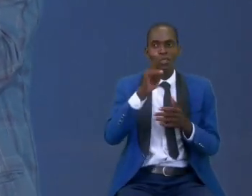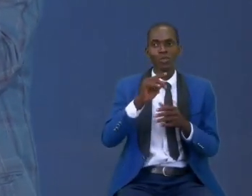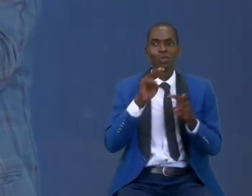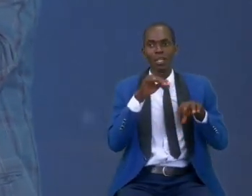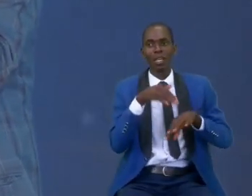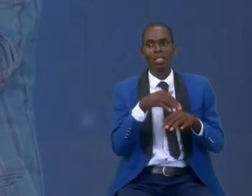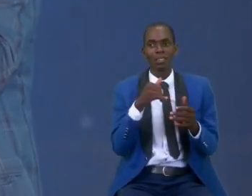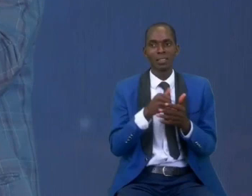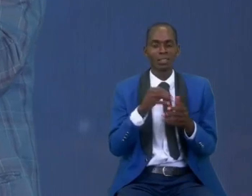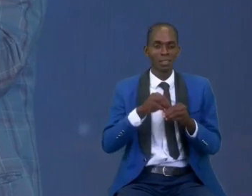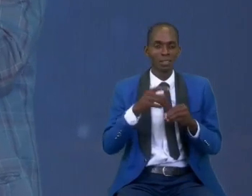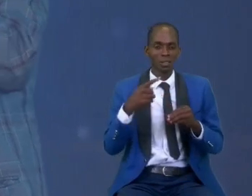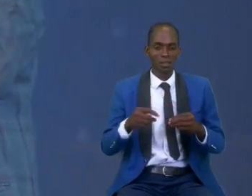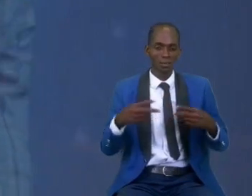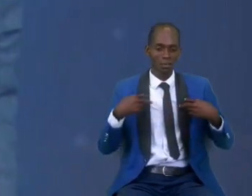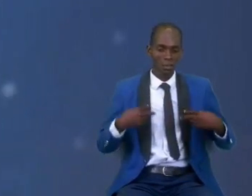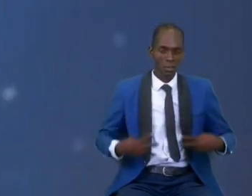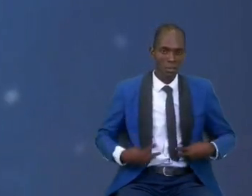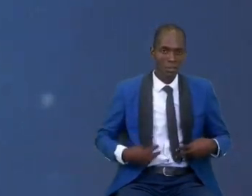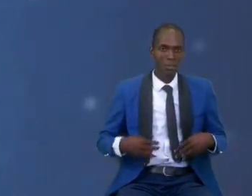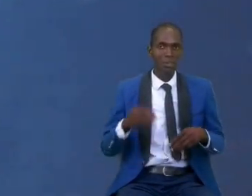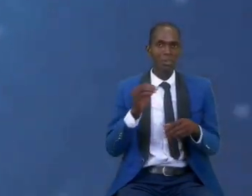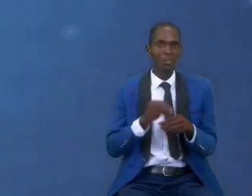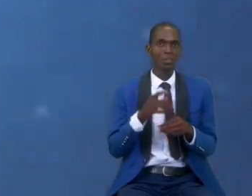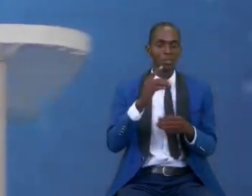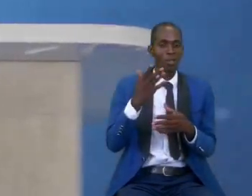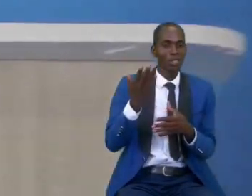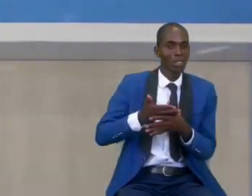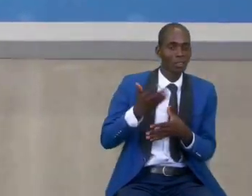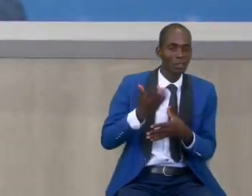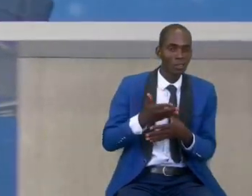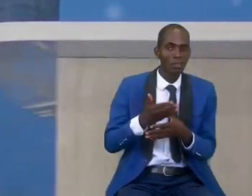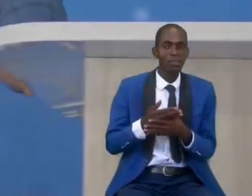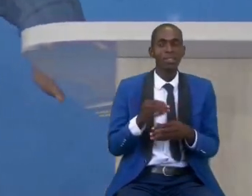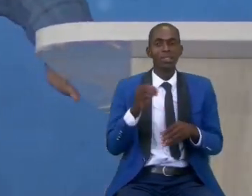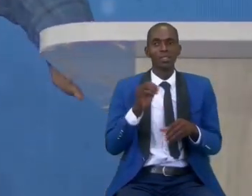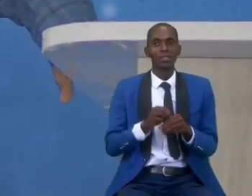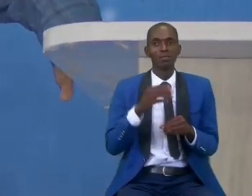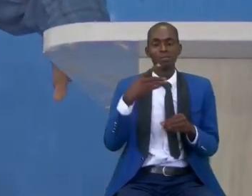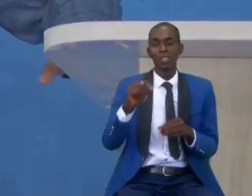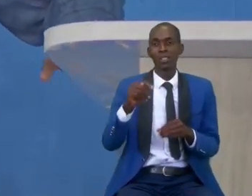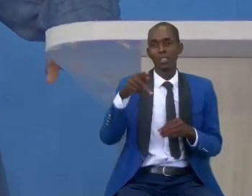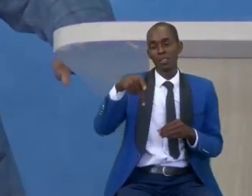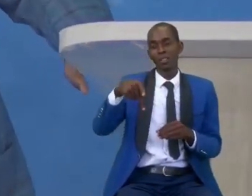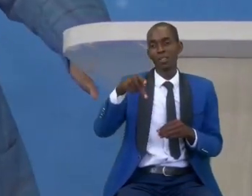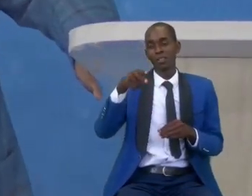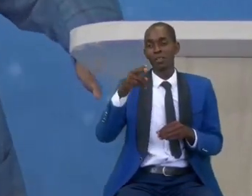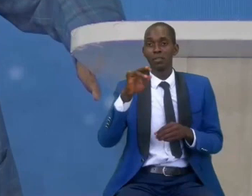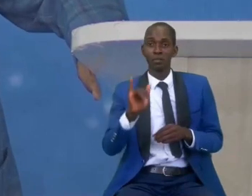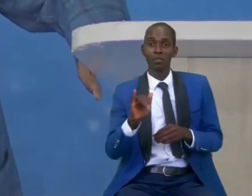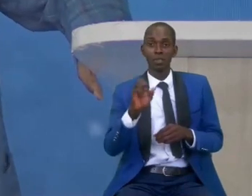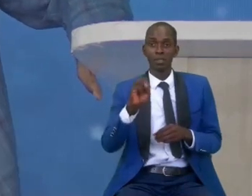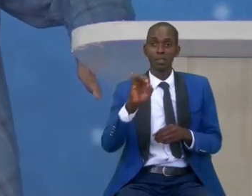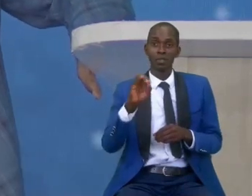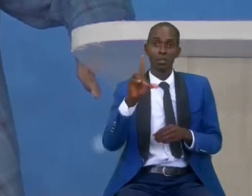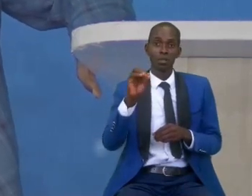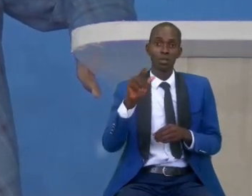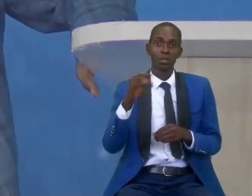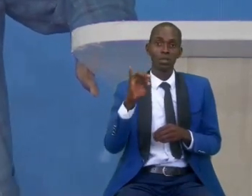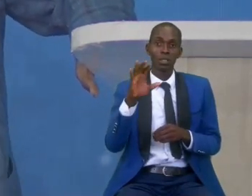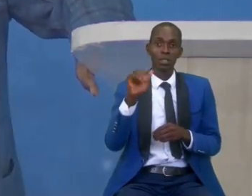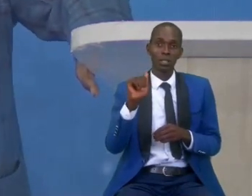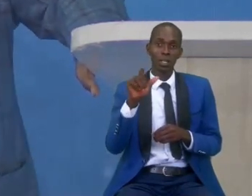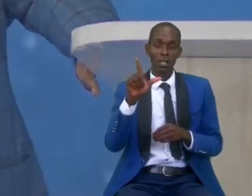you consider it physiologically, you consider it naturally, you consider it supernaturally, you are